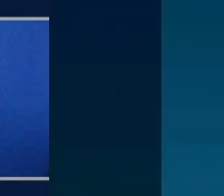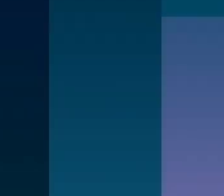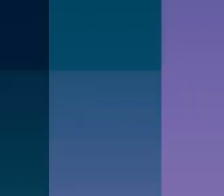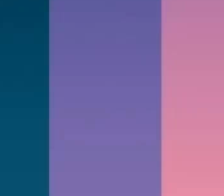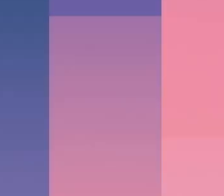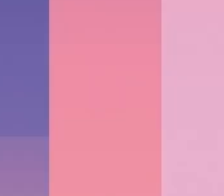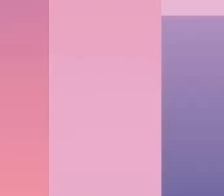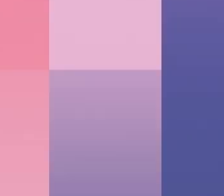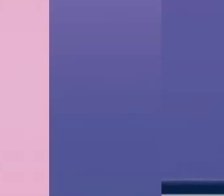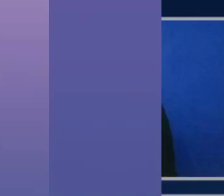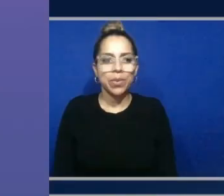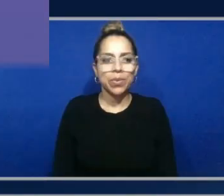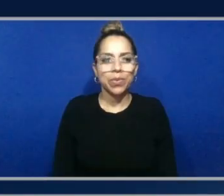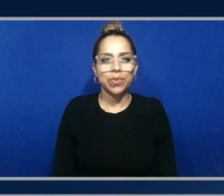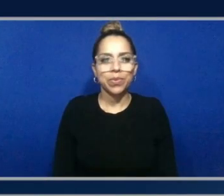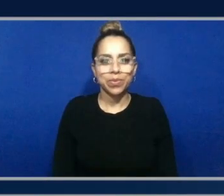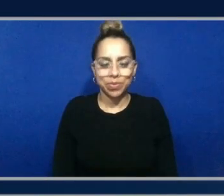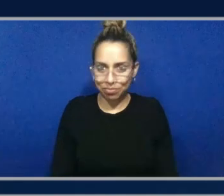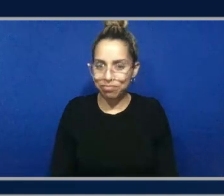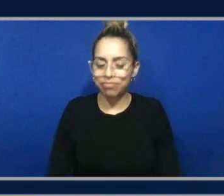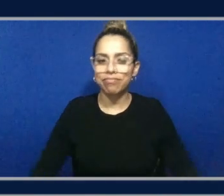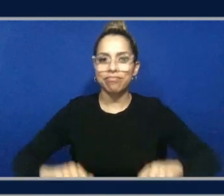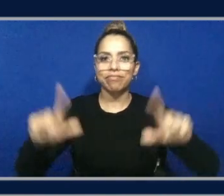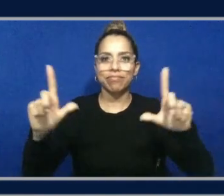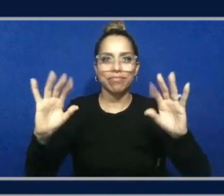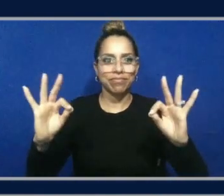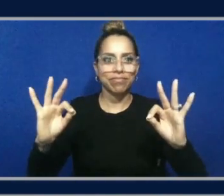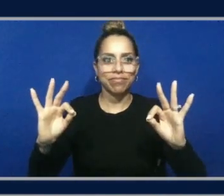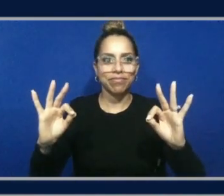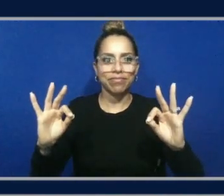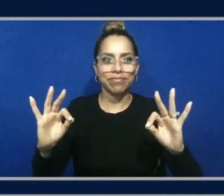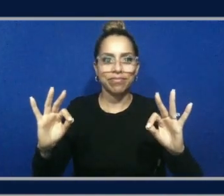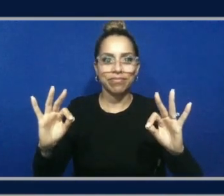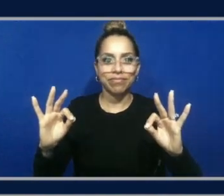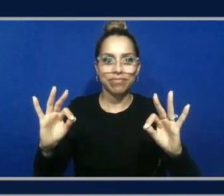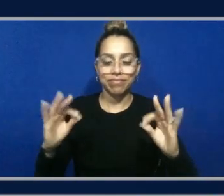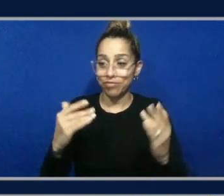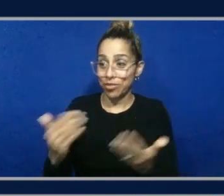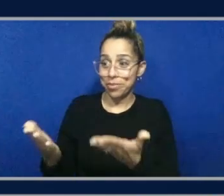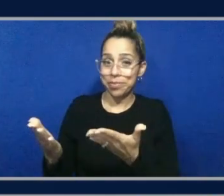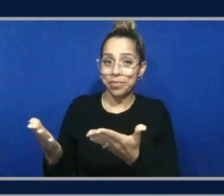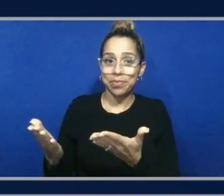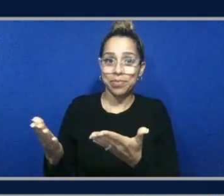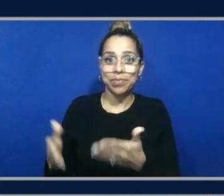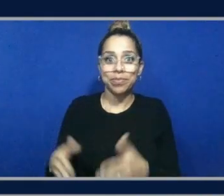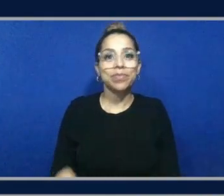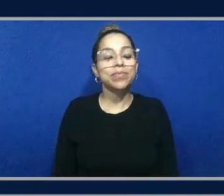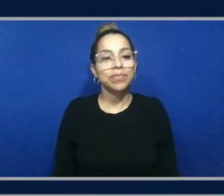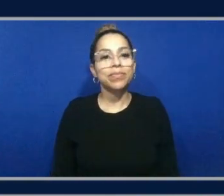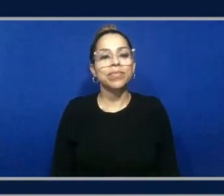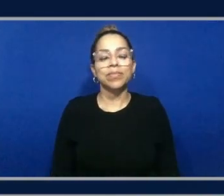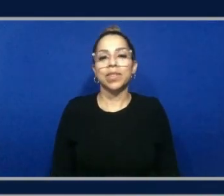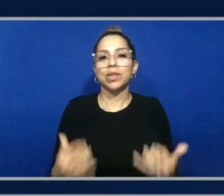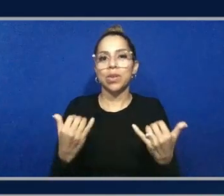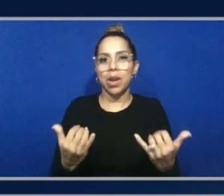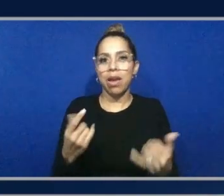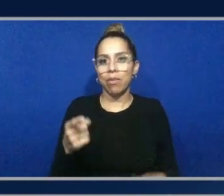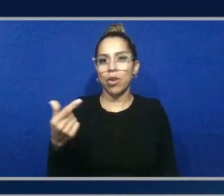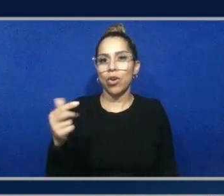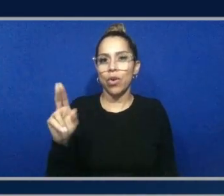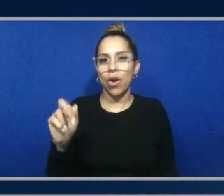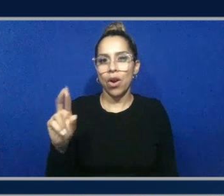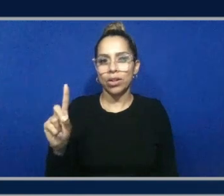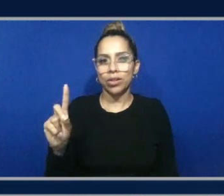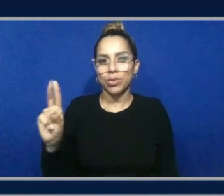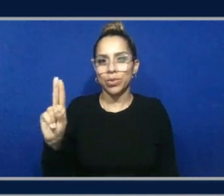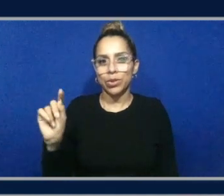screen. Screen is on its way, and there it is. Hey, you're up. Awesome. So we're now in the GuardDuty console, and in this